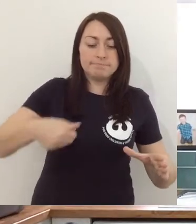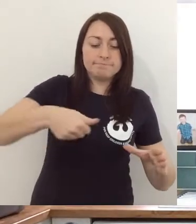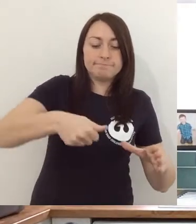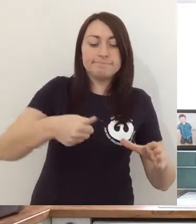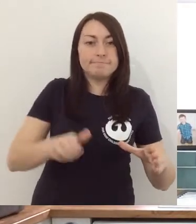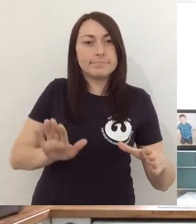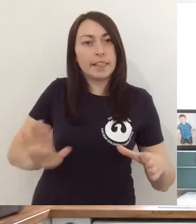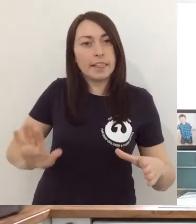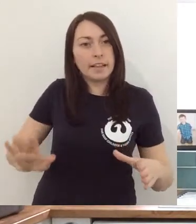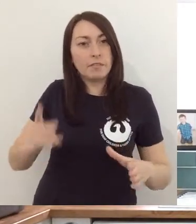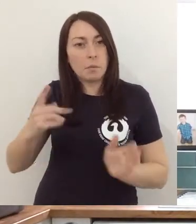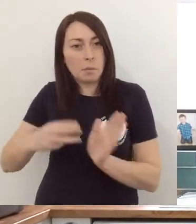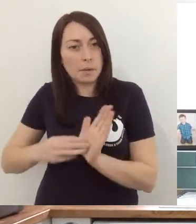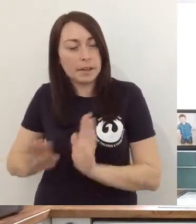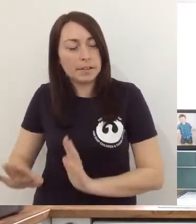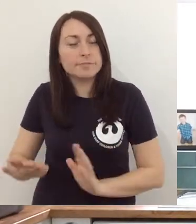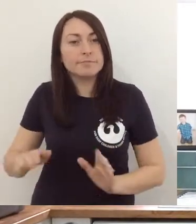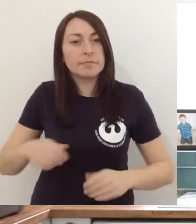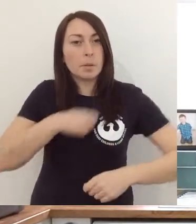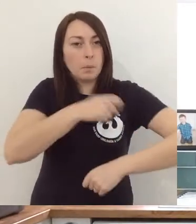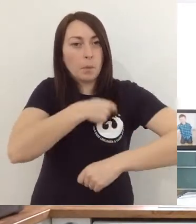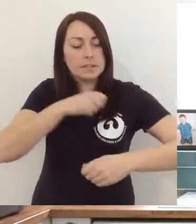So just pop that aside for the moment.